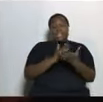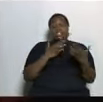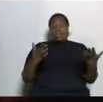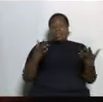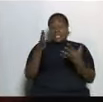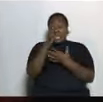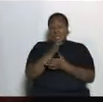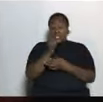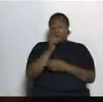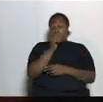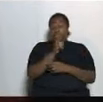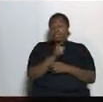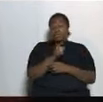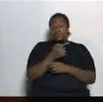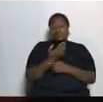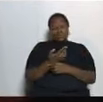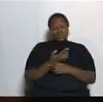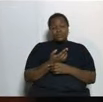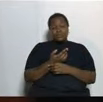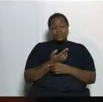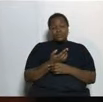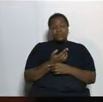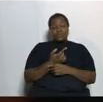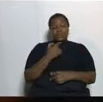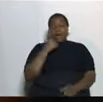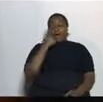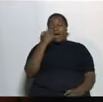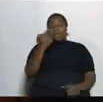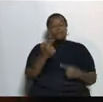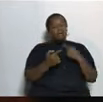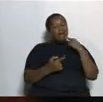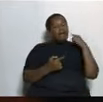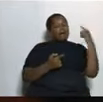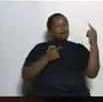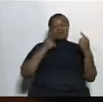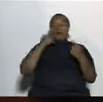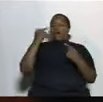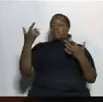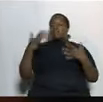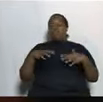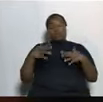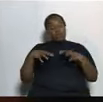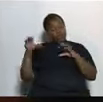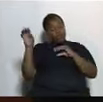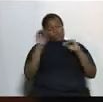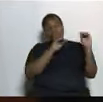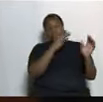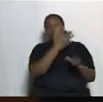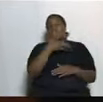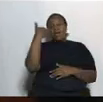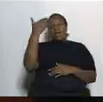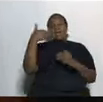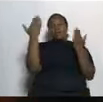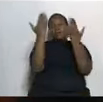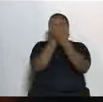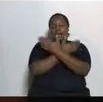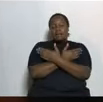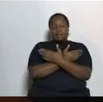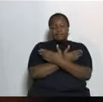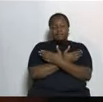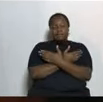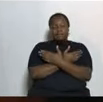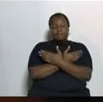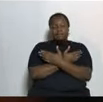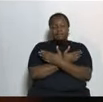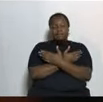kuna kitu kinakushikilia usije hapa mbele? Hundreds have come every night. Mamia yanakuja usiku wa leo katika vituo. You can come tonight.